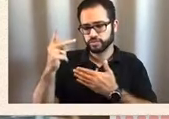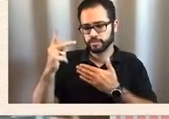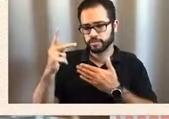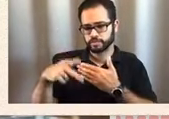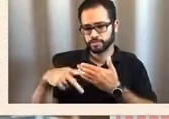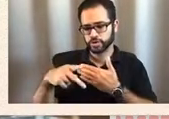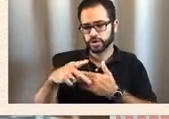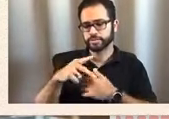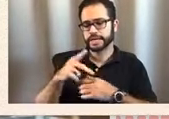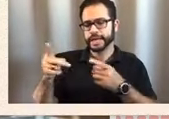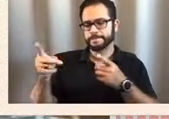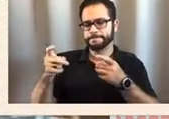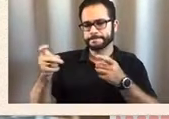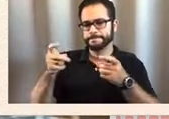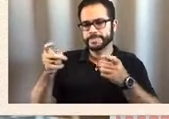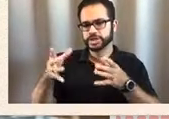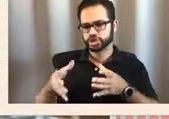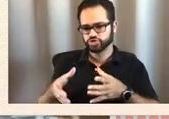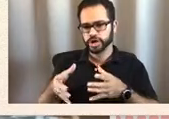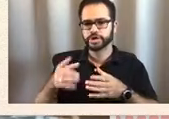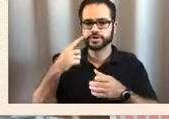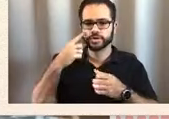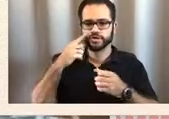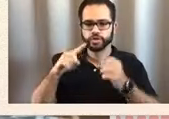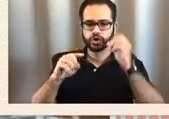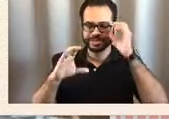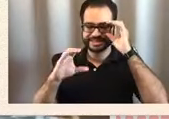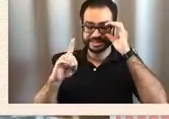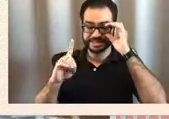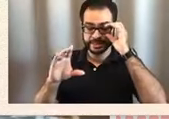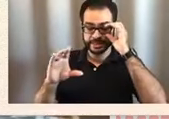administrator for CDC Plus.